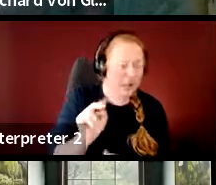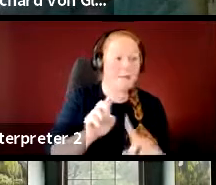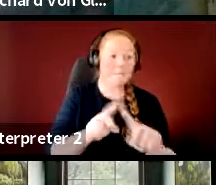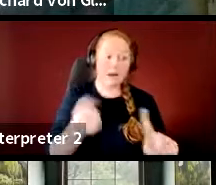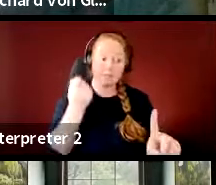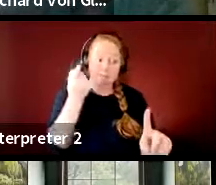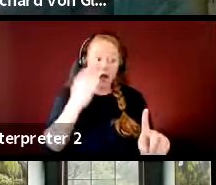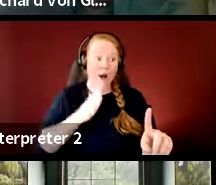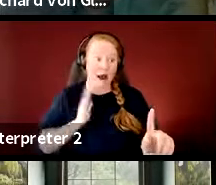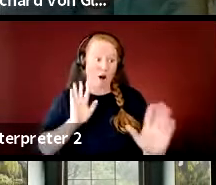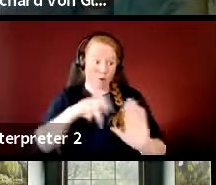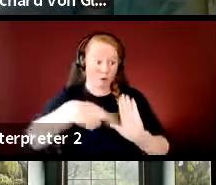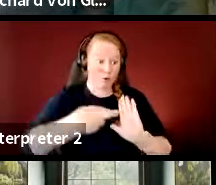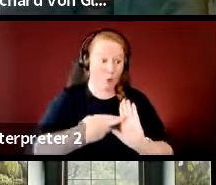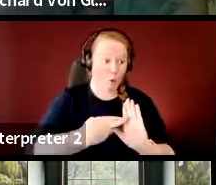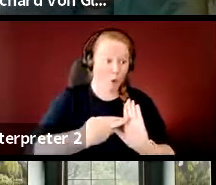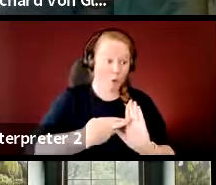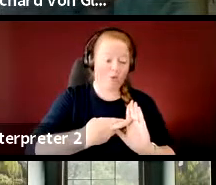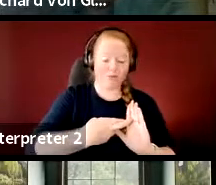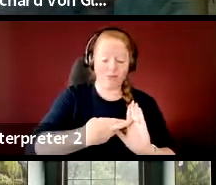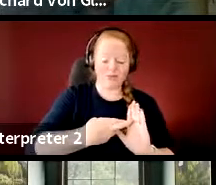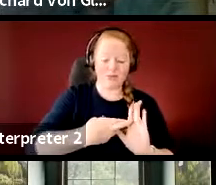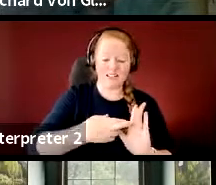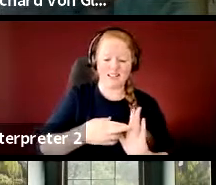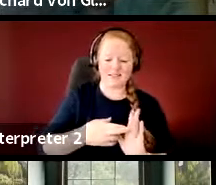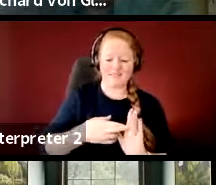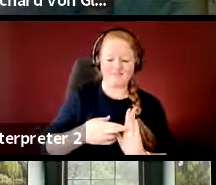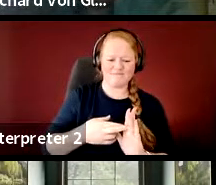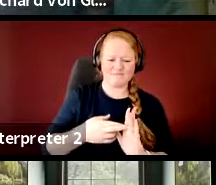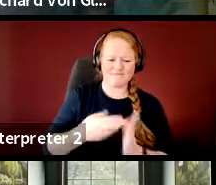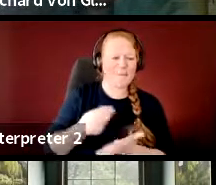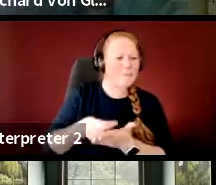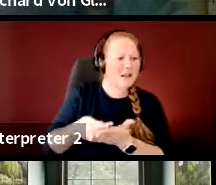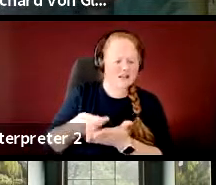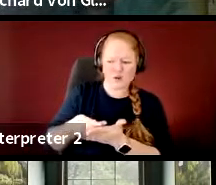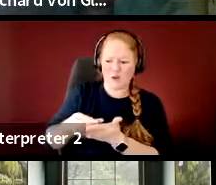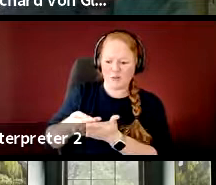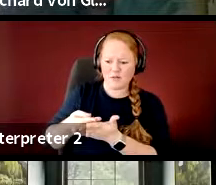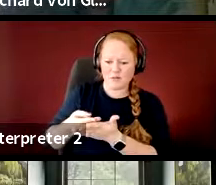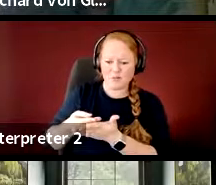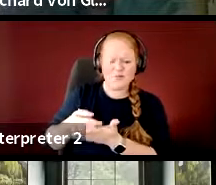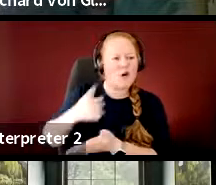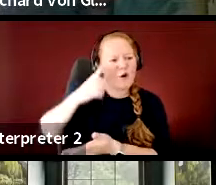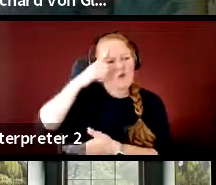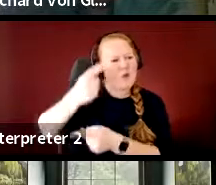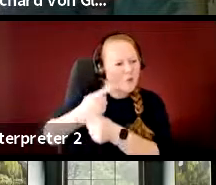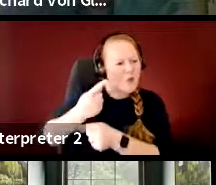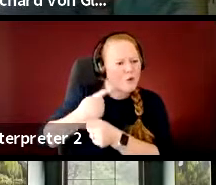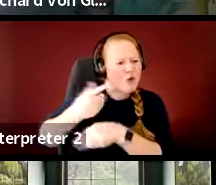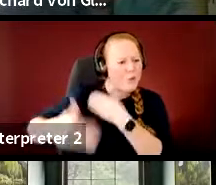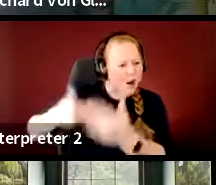that as proposals are formulated by the mayor's office for the appropriation process, the